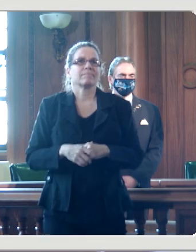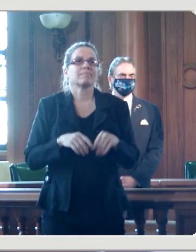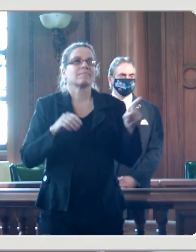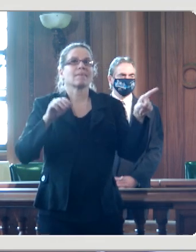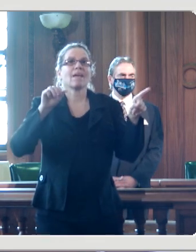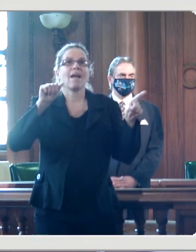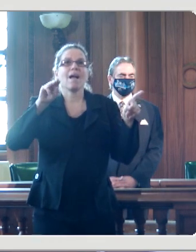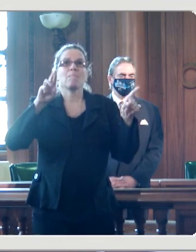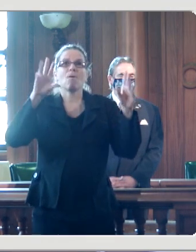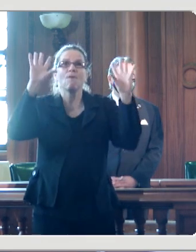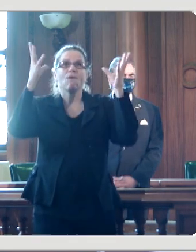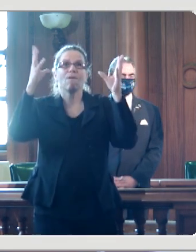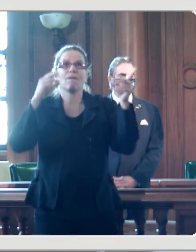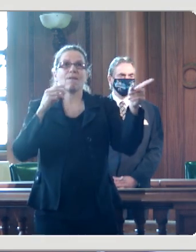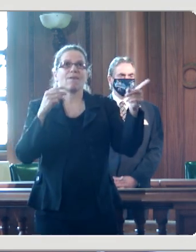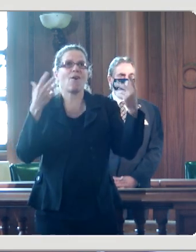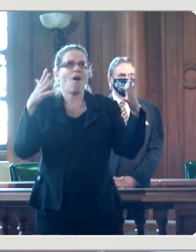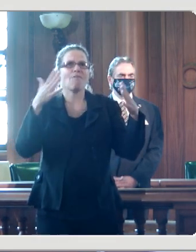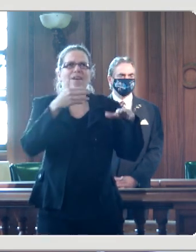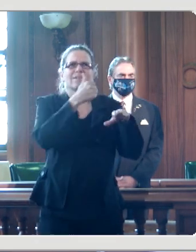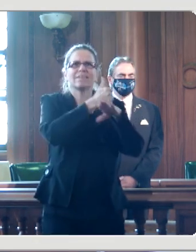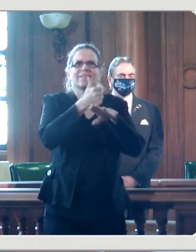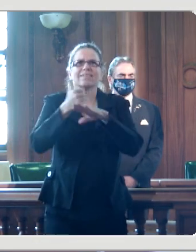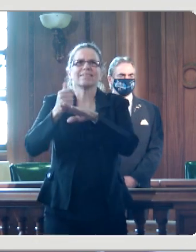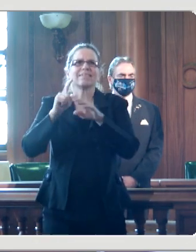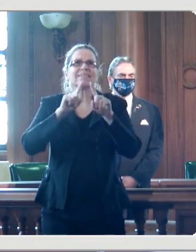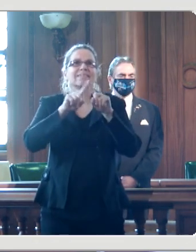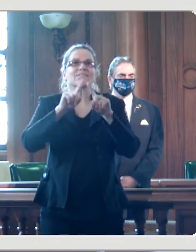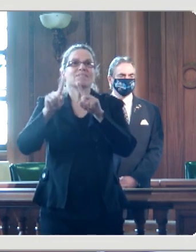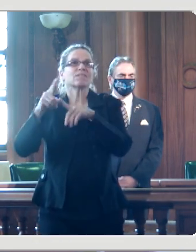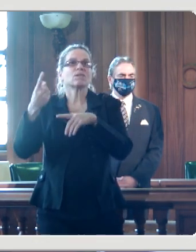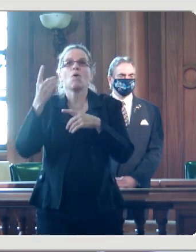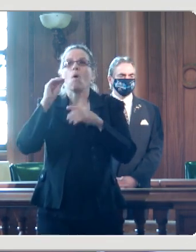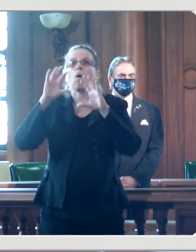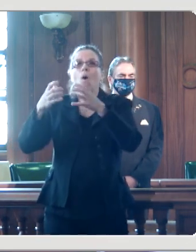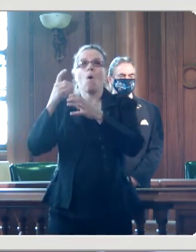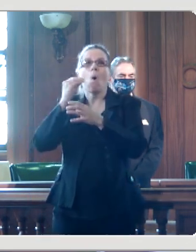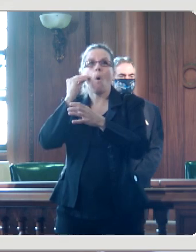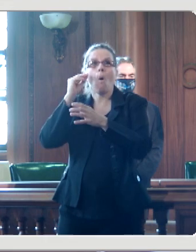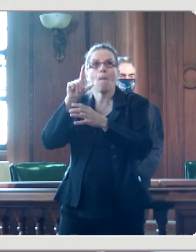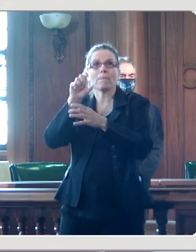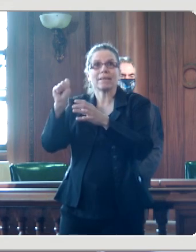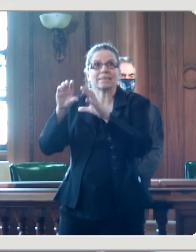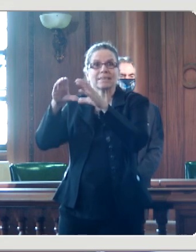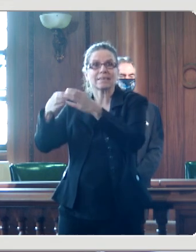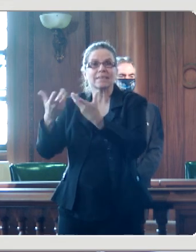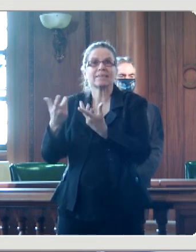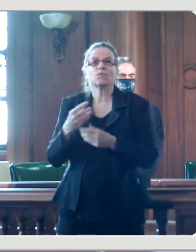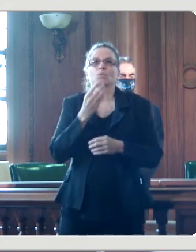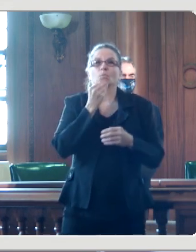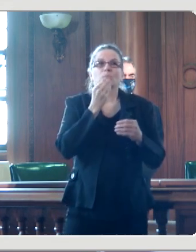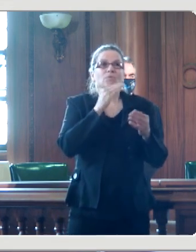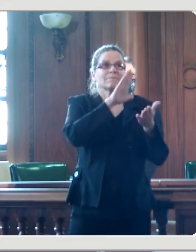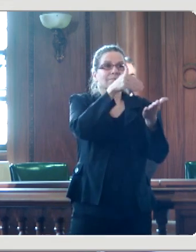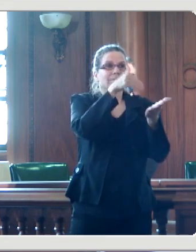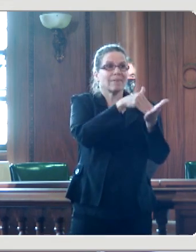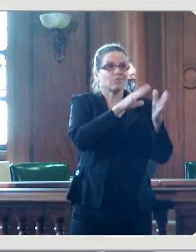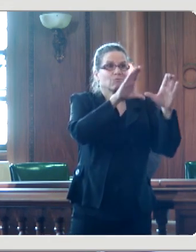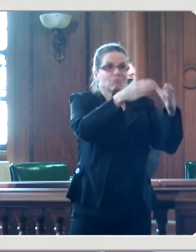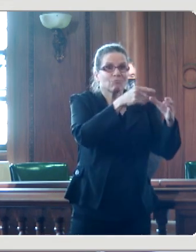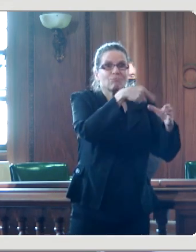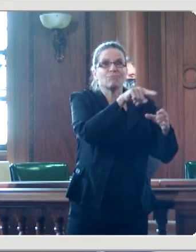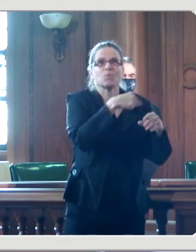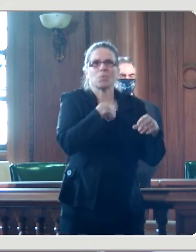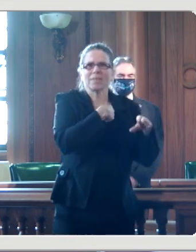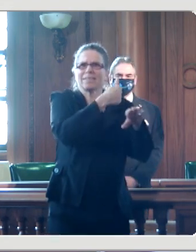done testing at the Jewish Community Center. So they've done some targeted testings, but we would love to